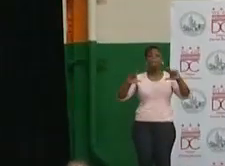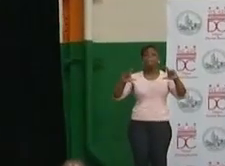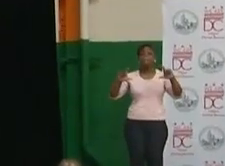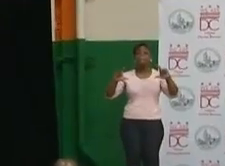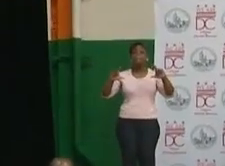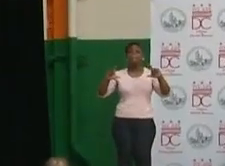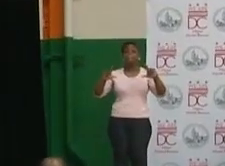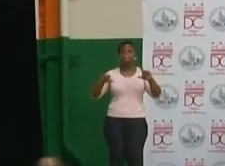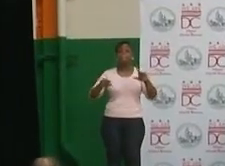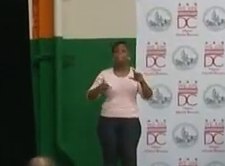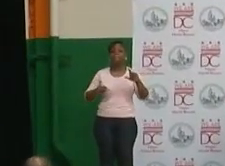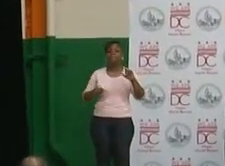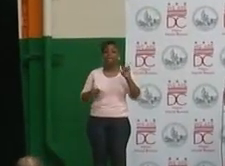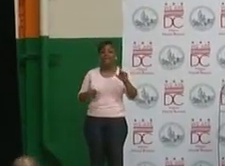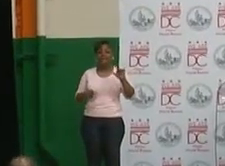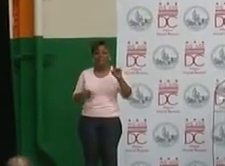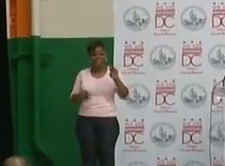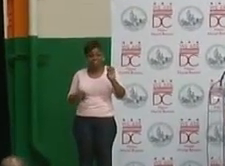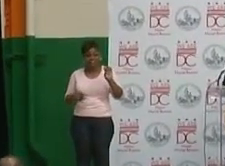word cloud.